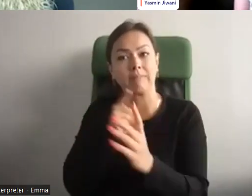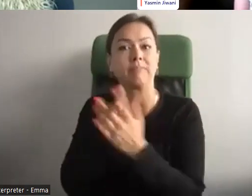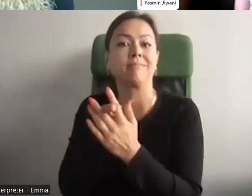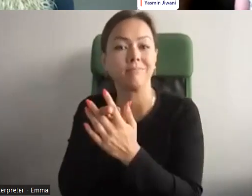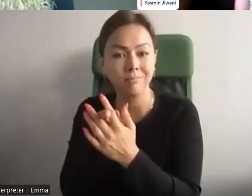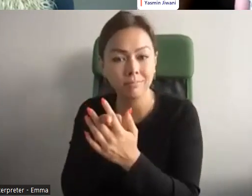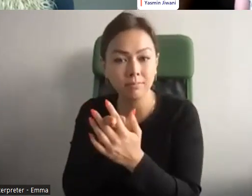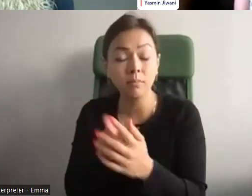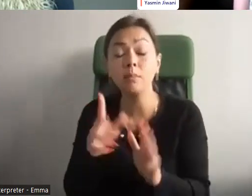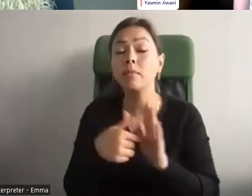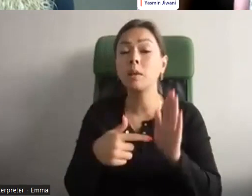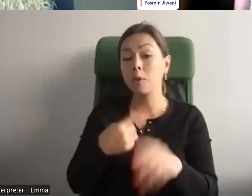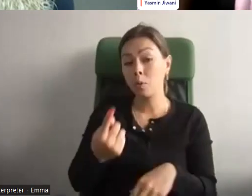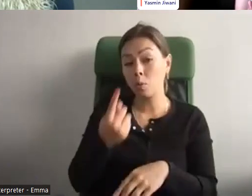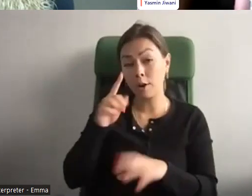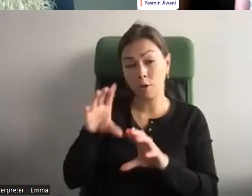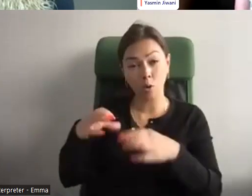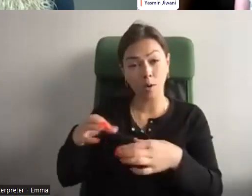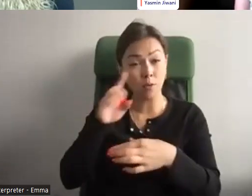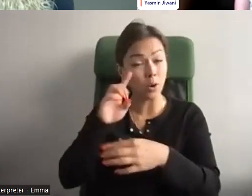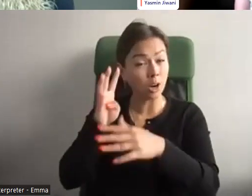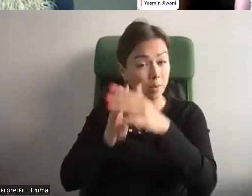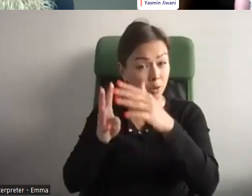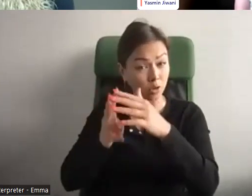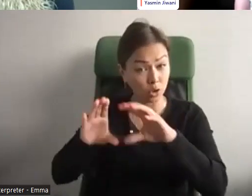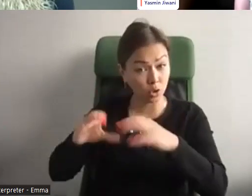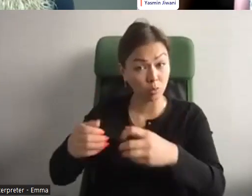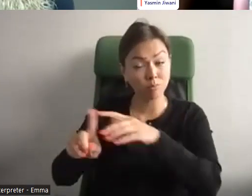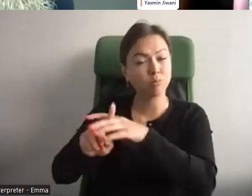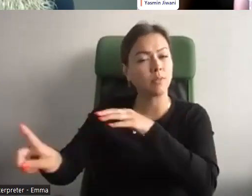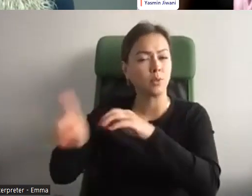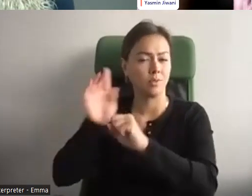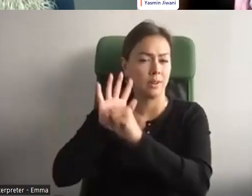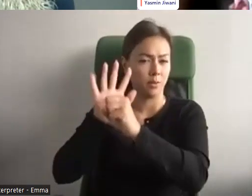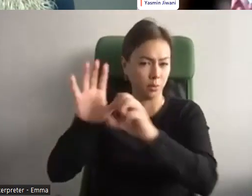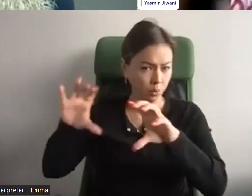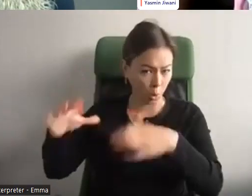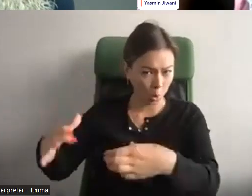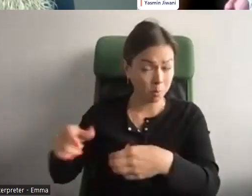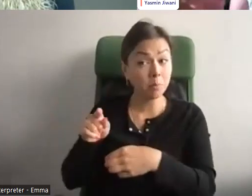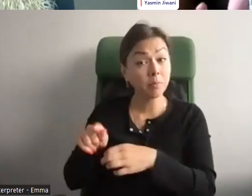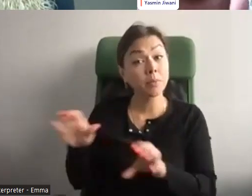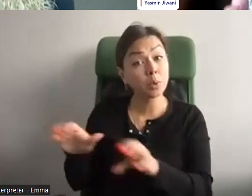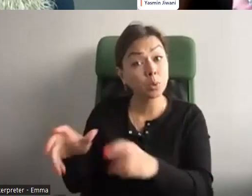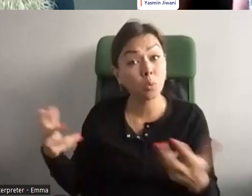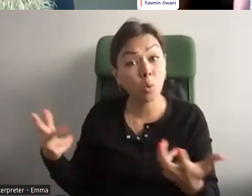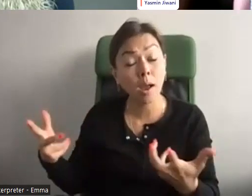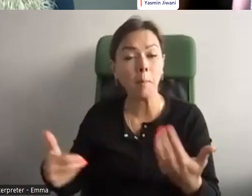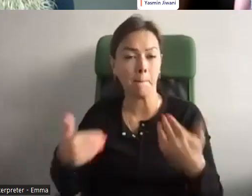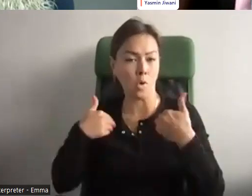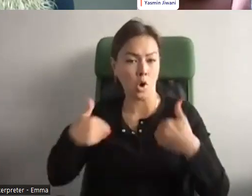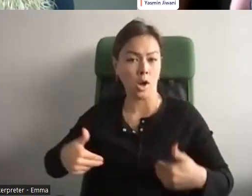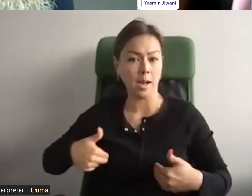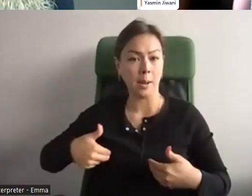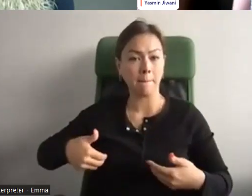what one group did, which was a refugee advocacy group, was to have body bags placed all along